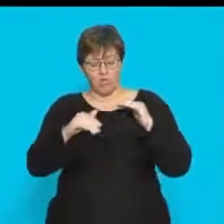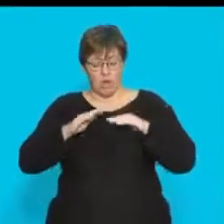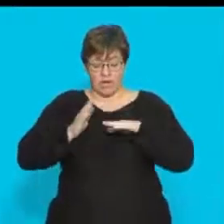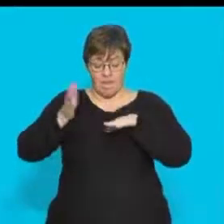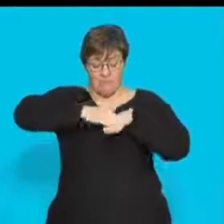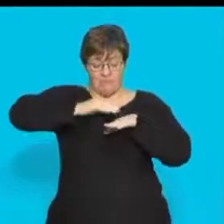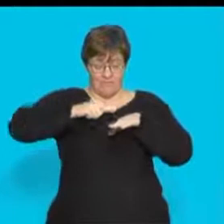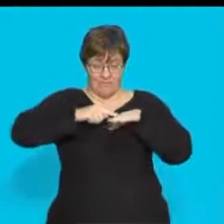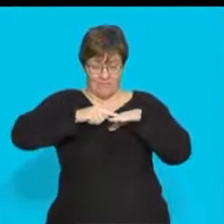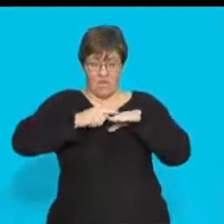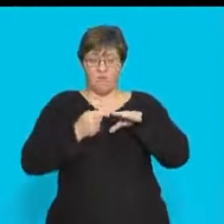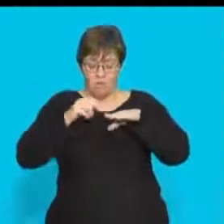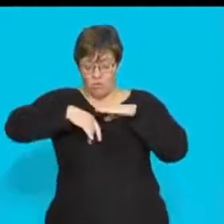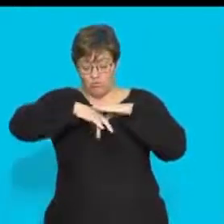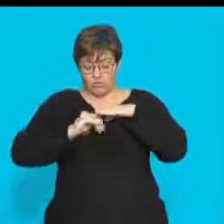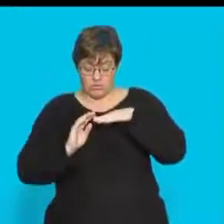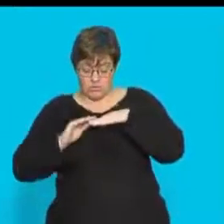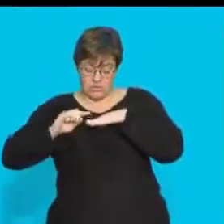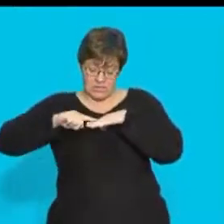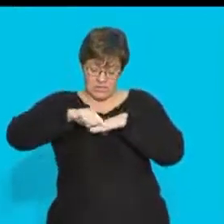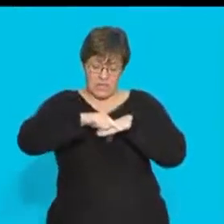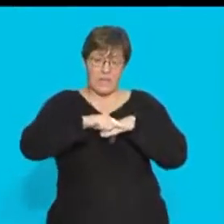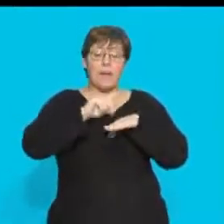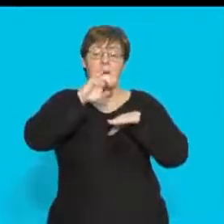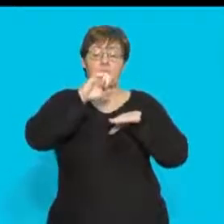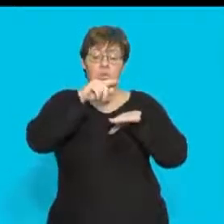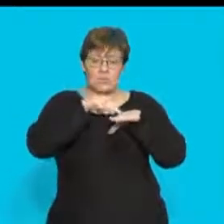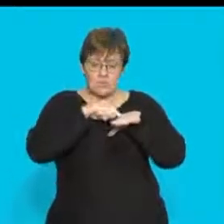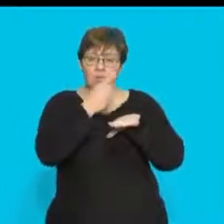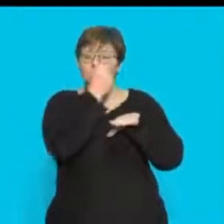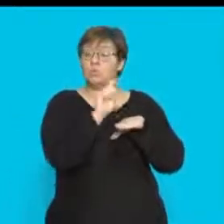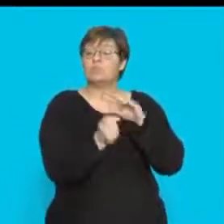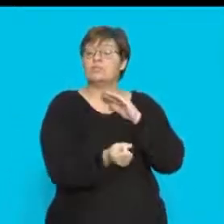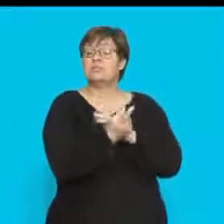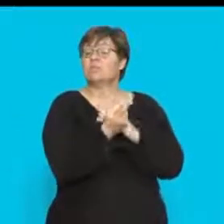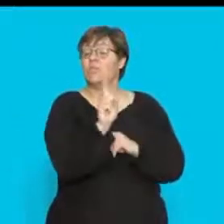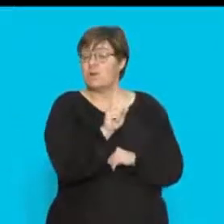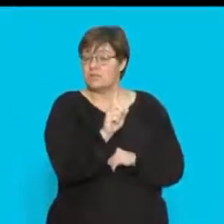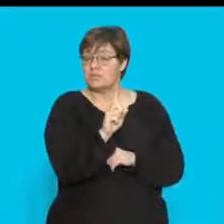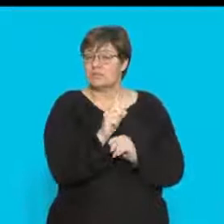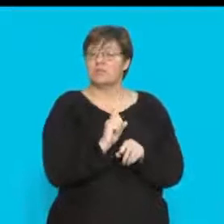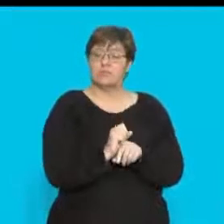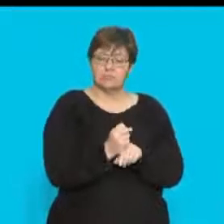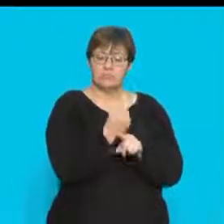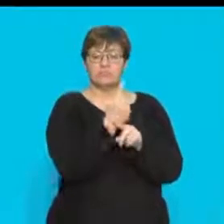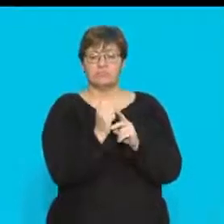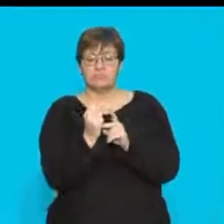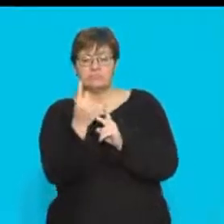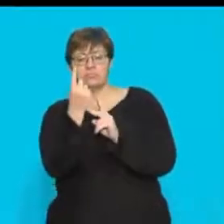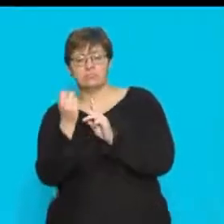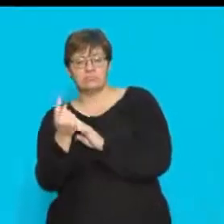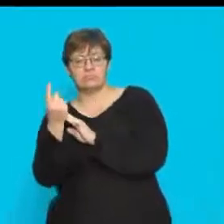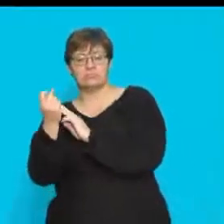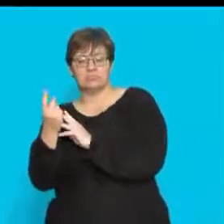above the ground from the roots. And guess what? By mitosis, and what does it start to develop? It starts to develop